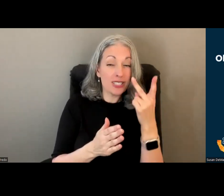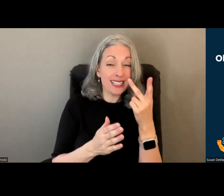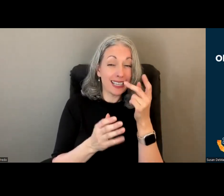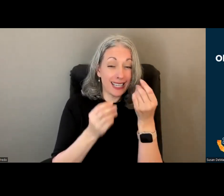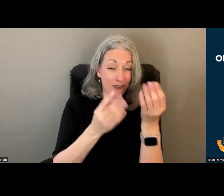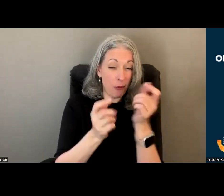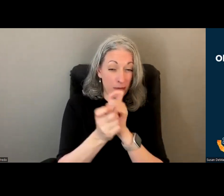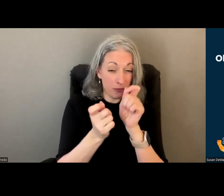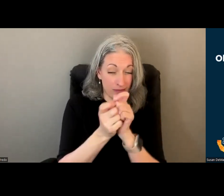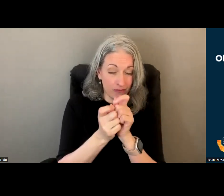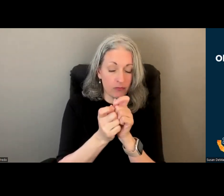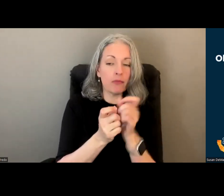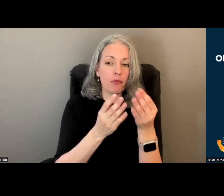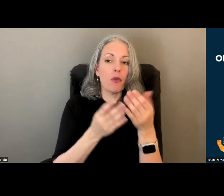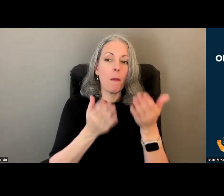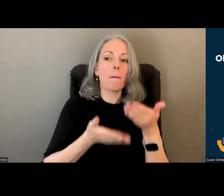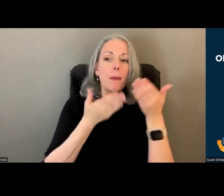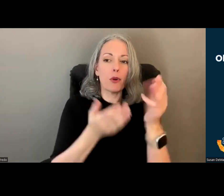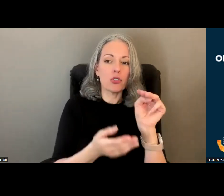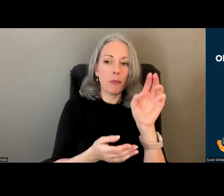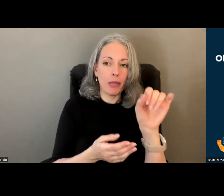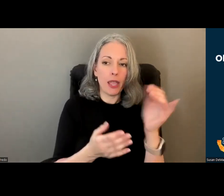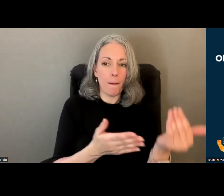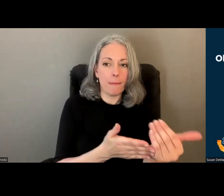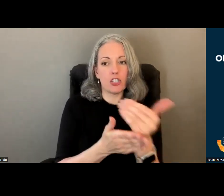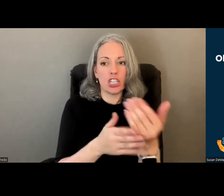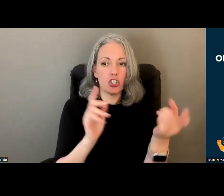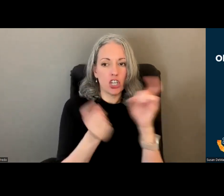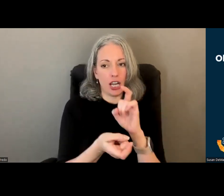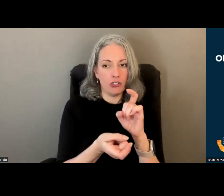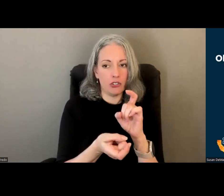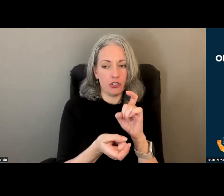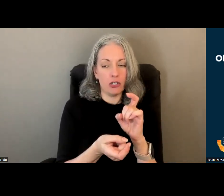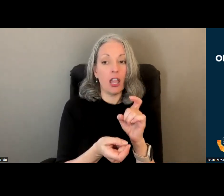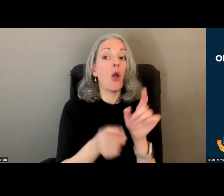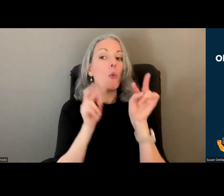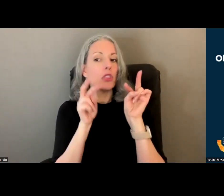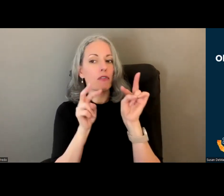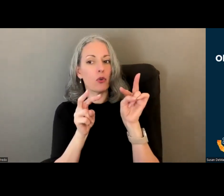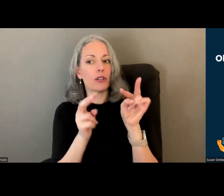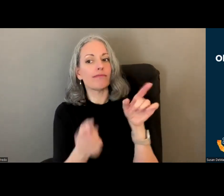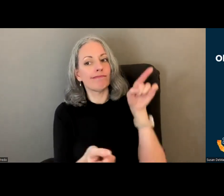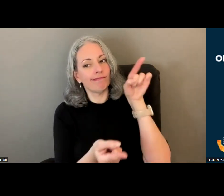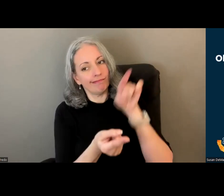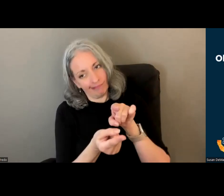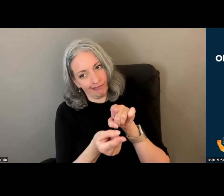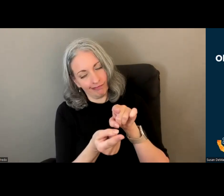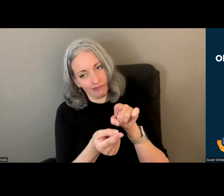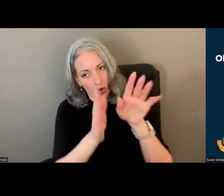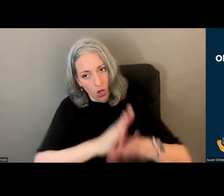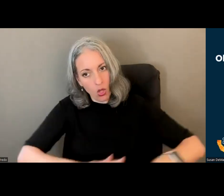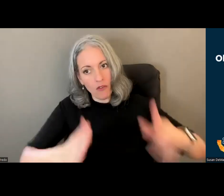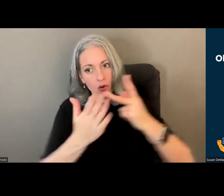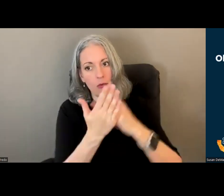on the governor's proposed May budget revision, and we are anticipating budget reductions across programs